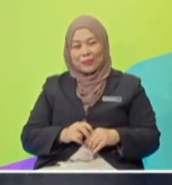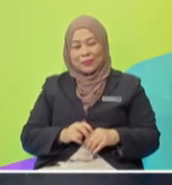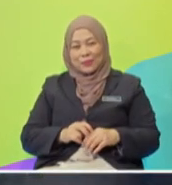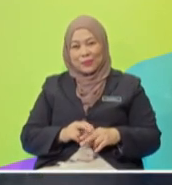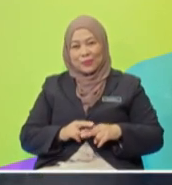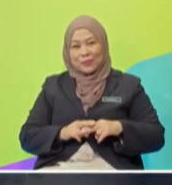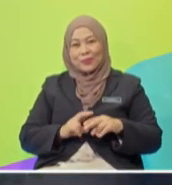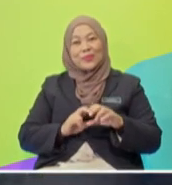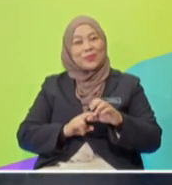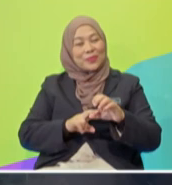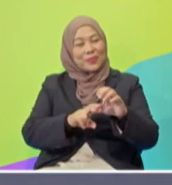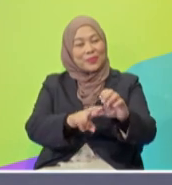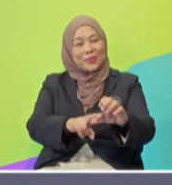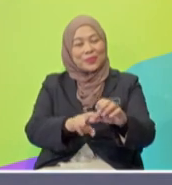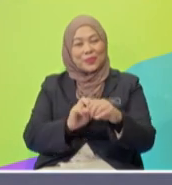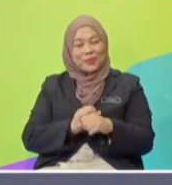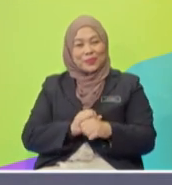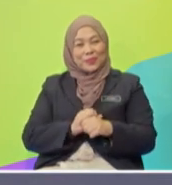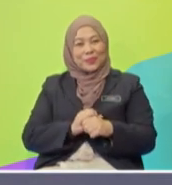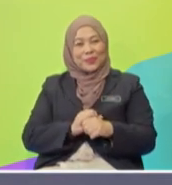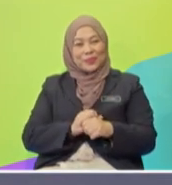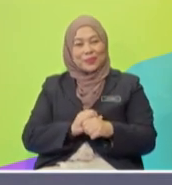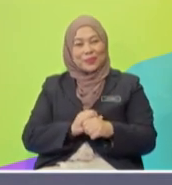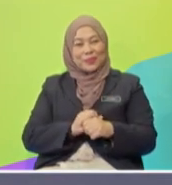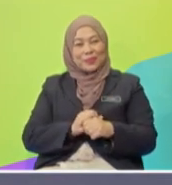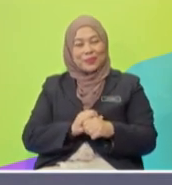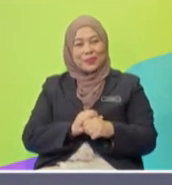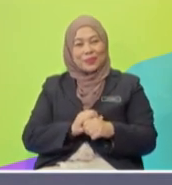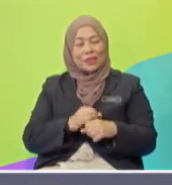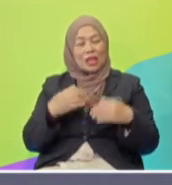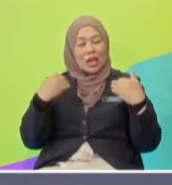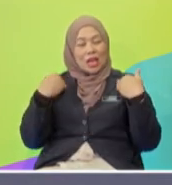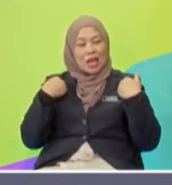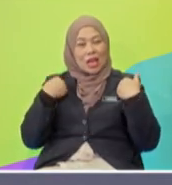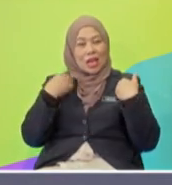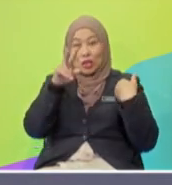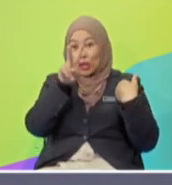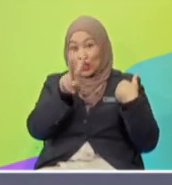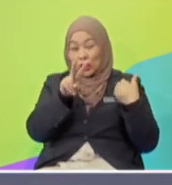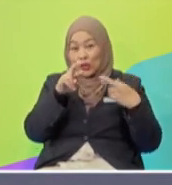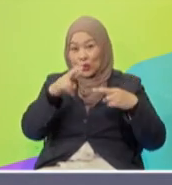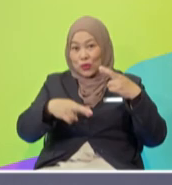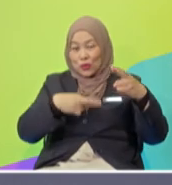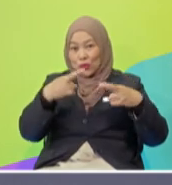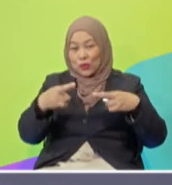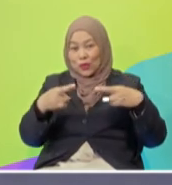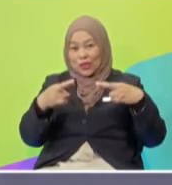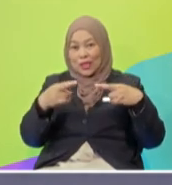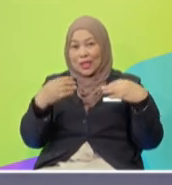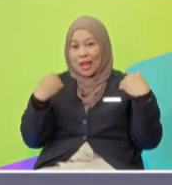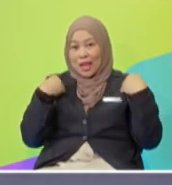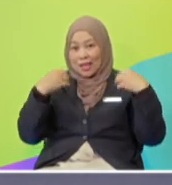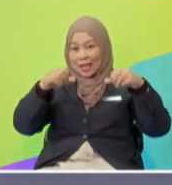Wow. Okay, can you help me? It has two wheels. It has a handle. Yes.